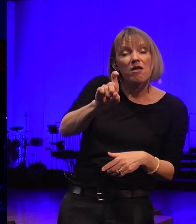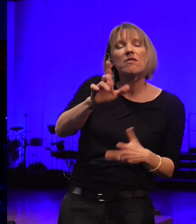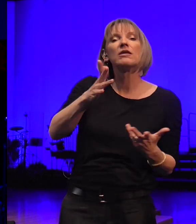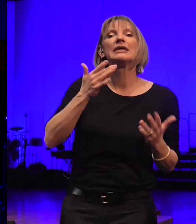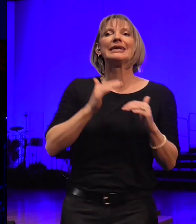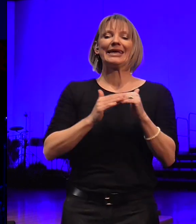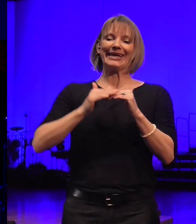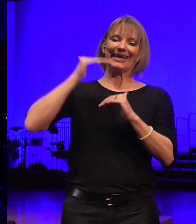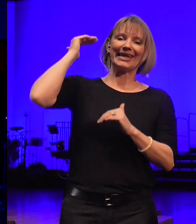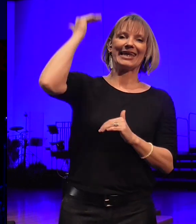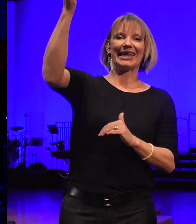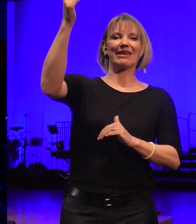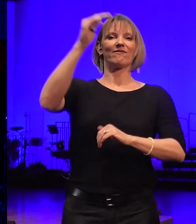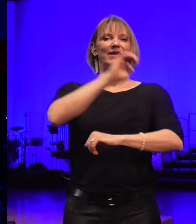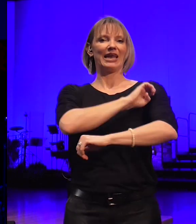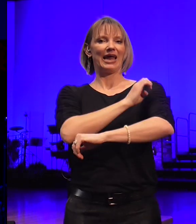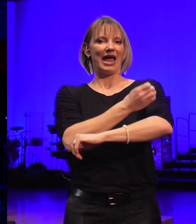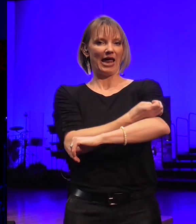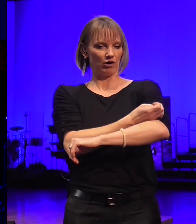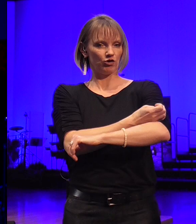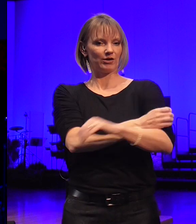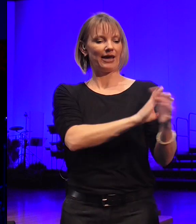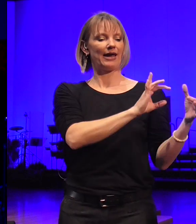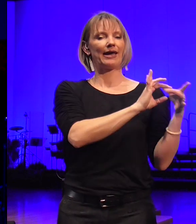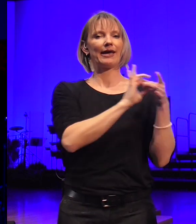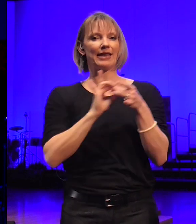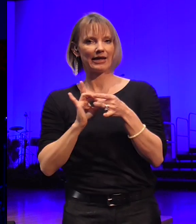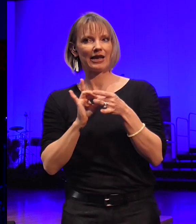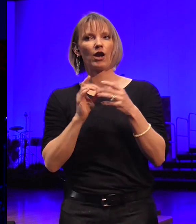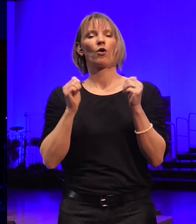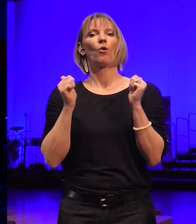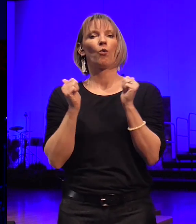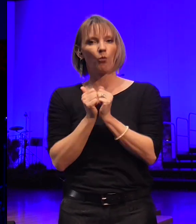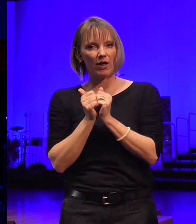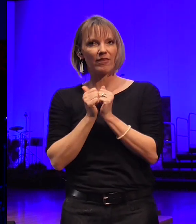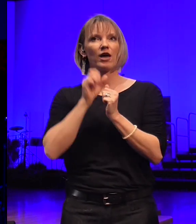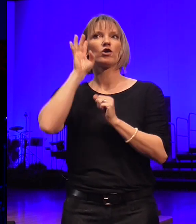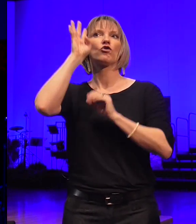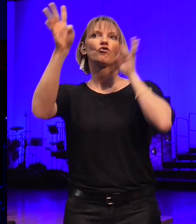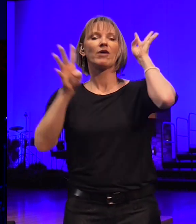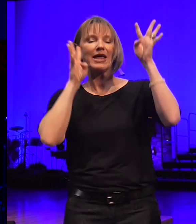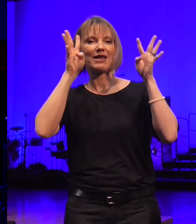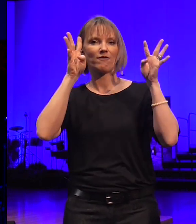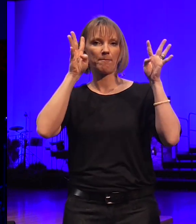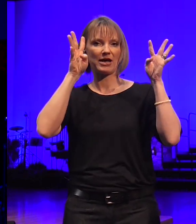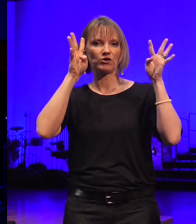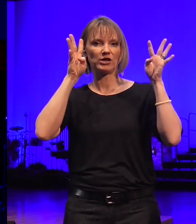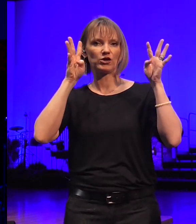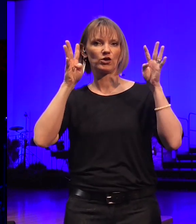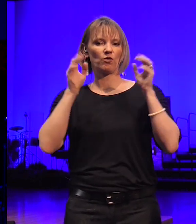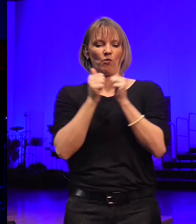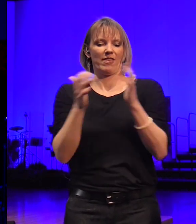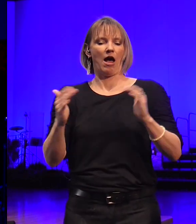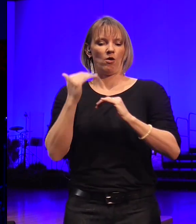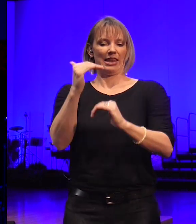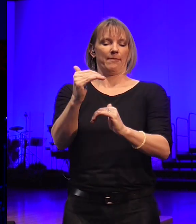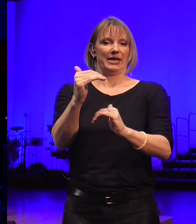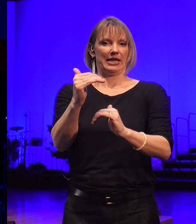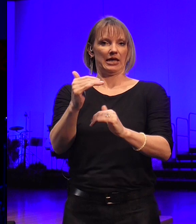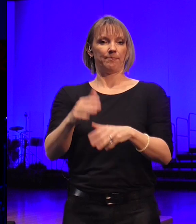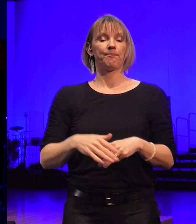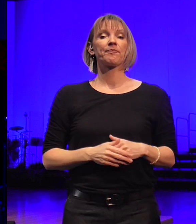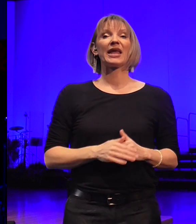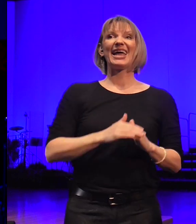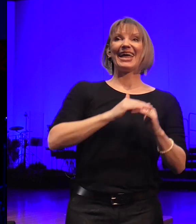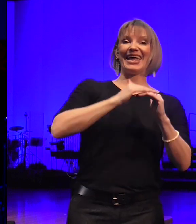infinite energy coupled with limitless creative imagination. I love that.